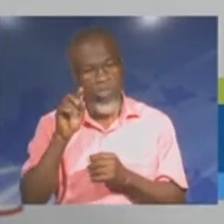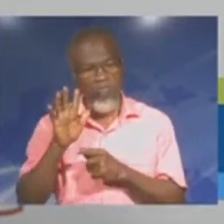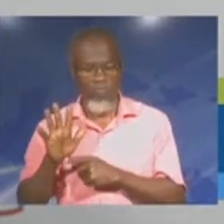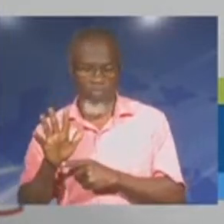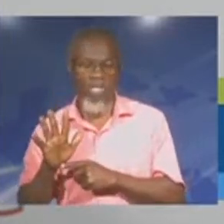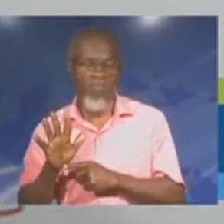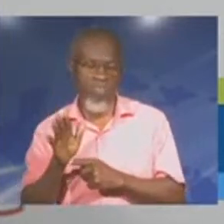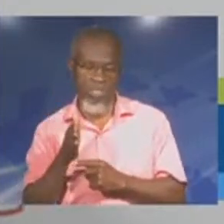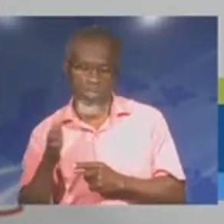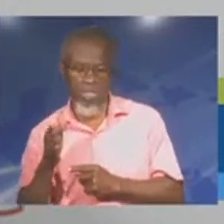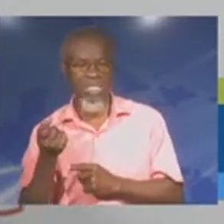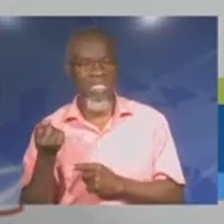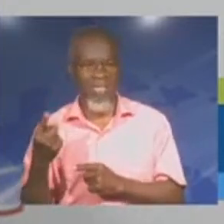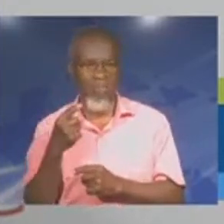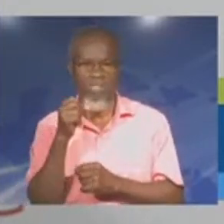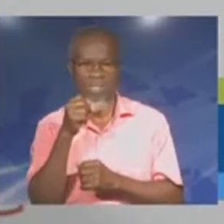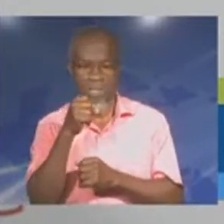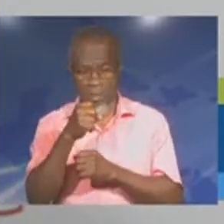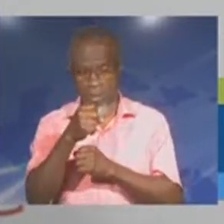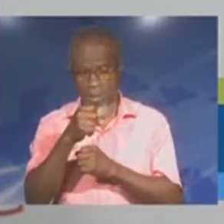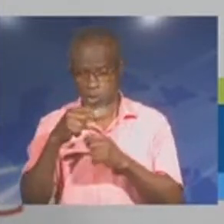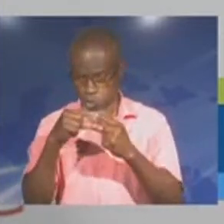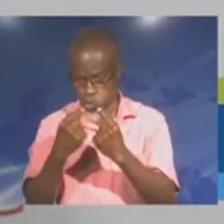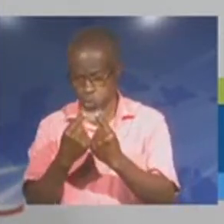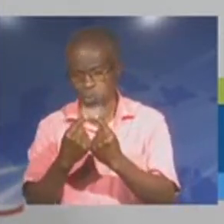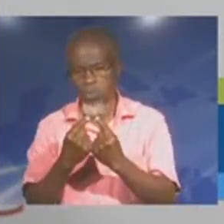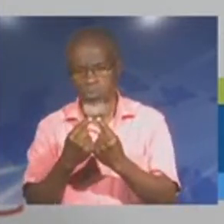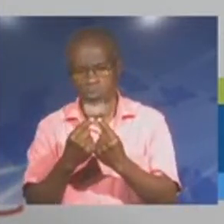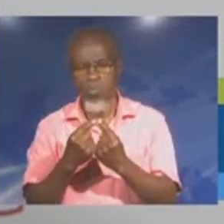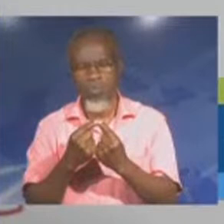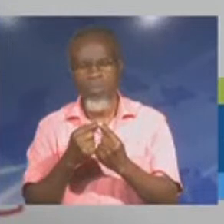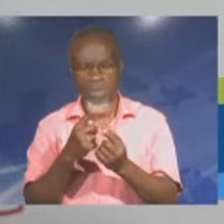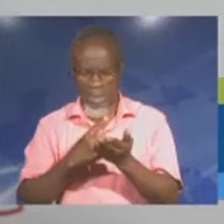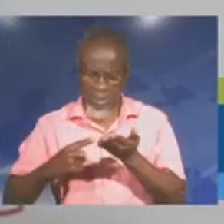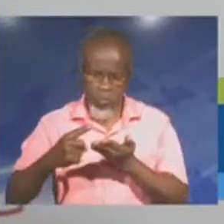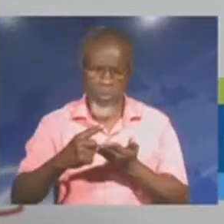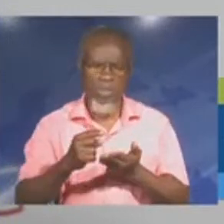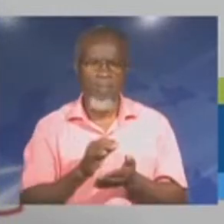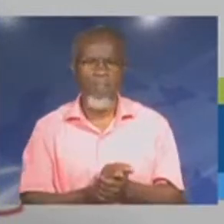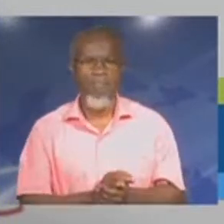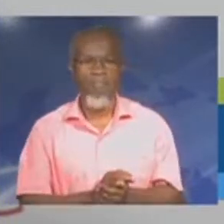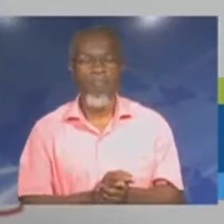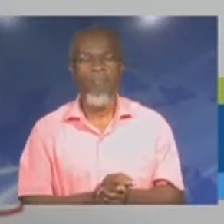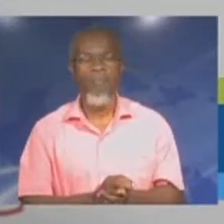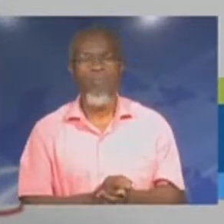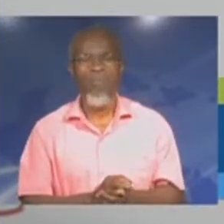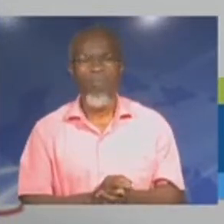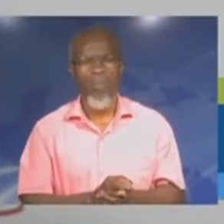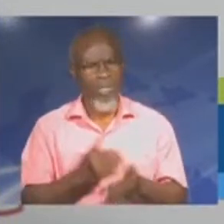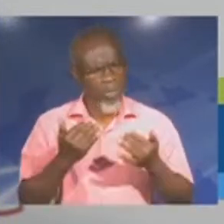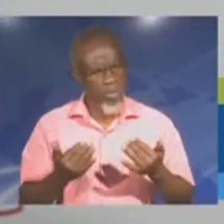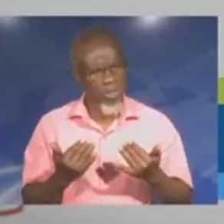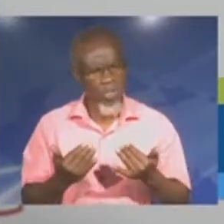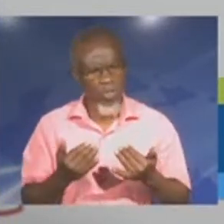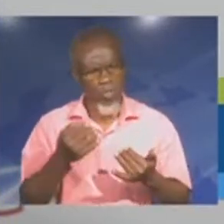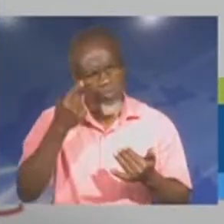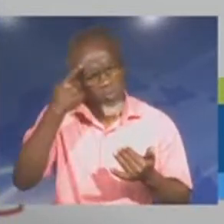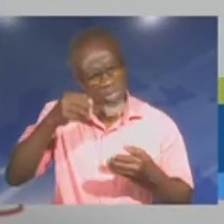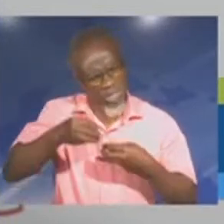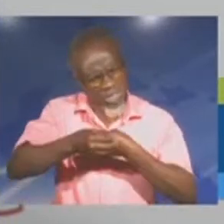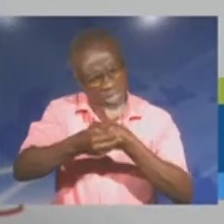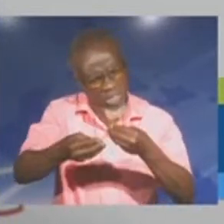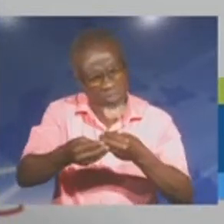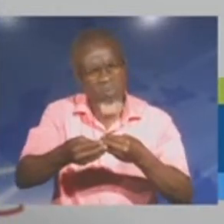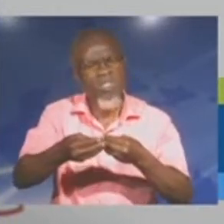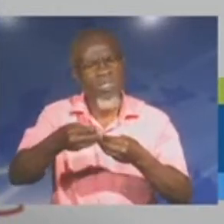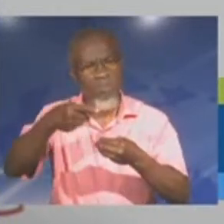booster. The current regime of administering the Pfizer vaccines, as you know, these